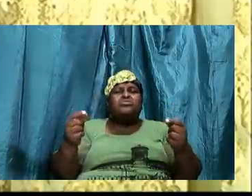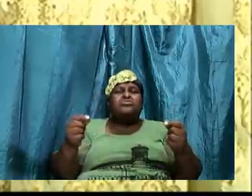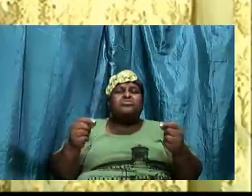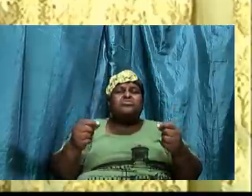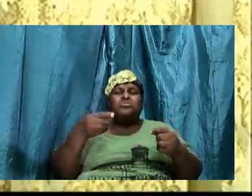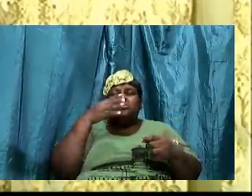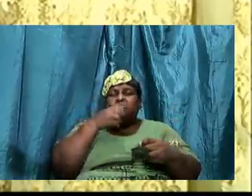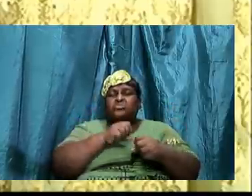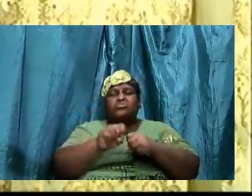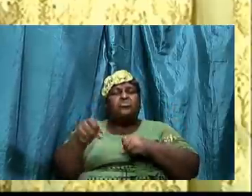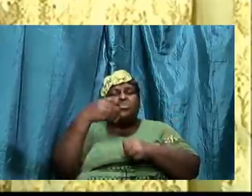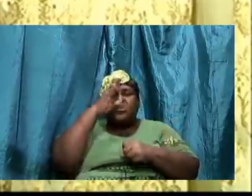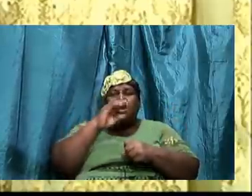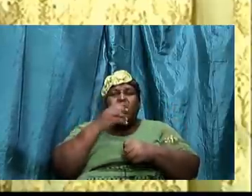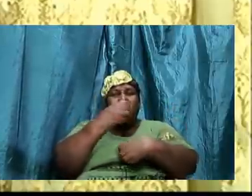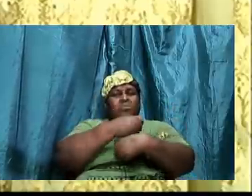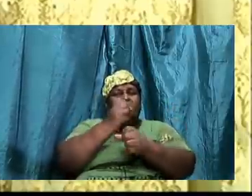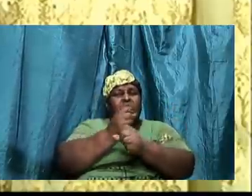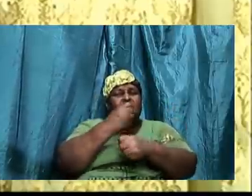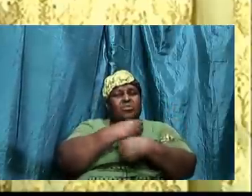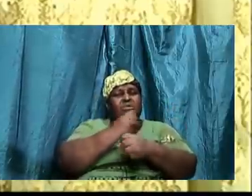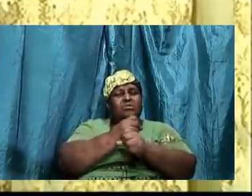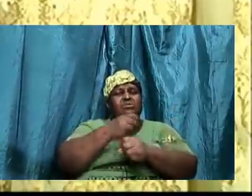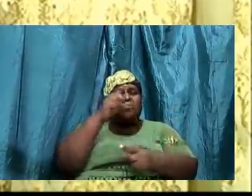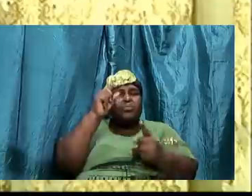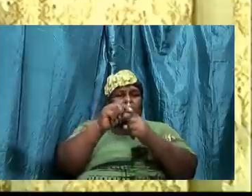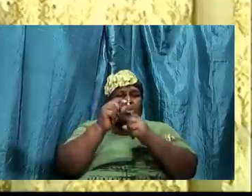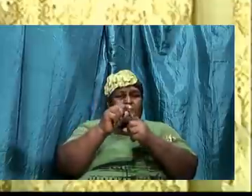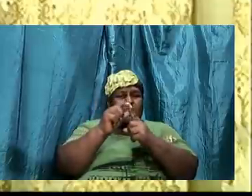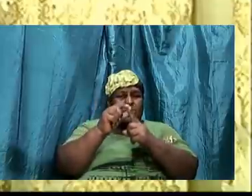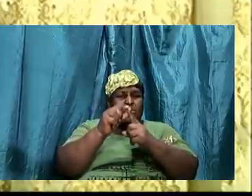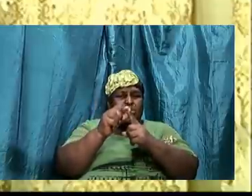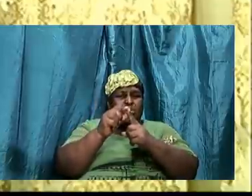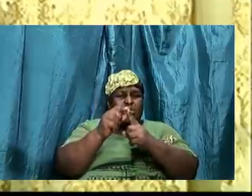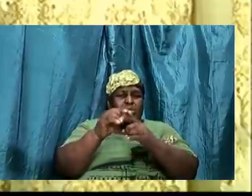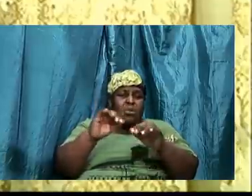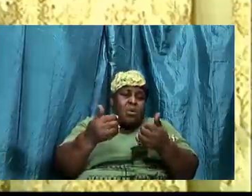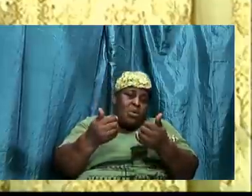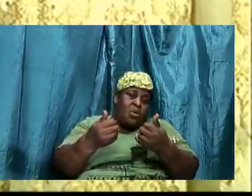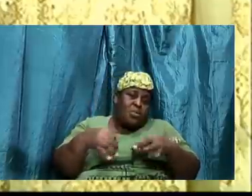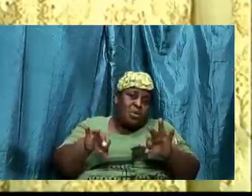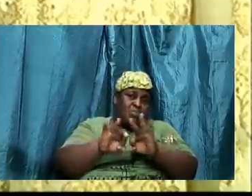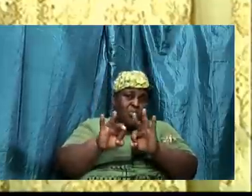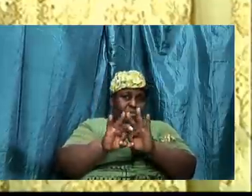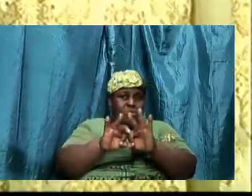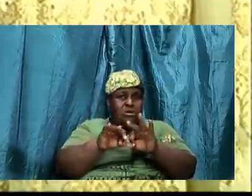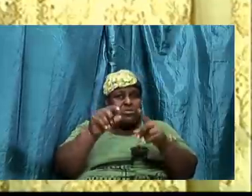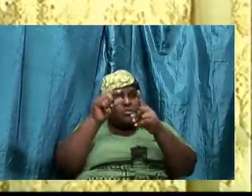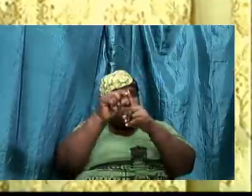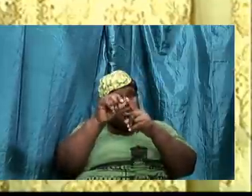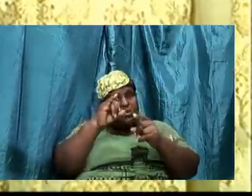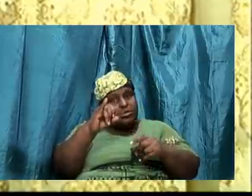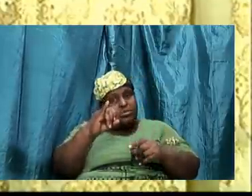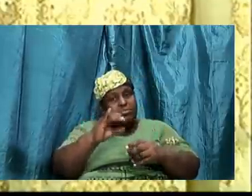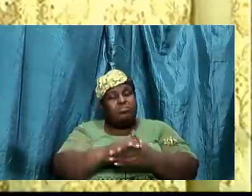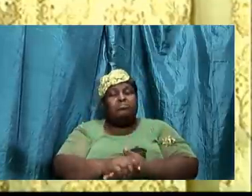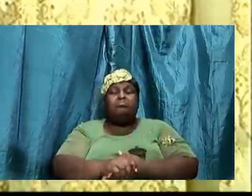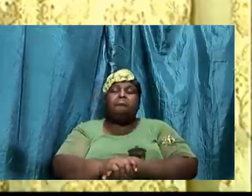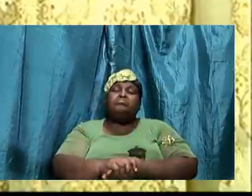Genesis chapter 1 verses 3, we recognize how important the word is.